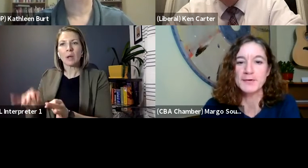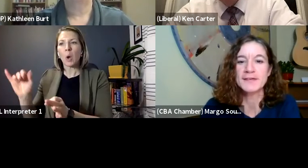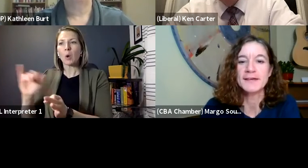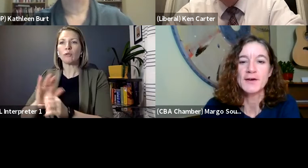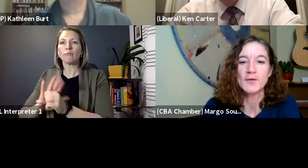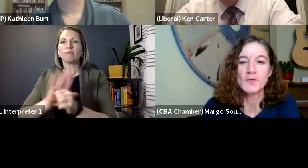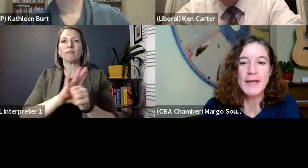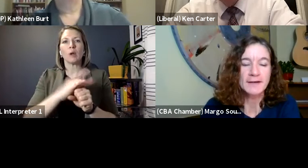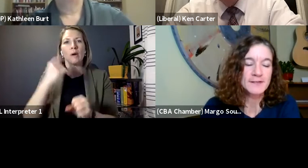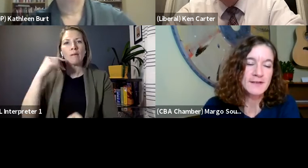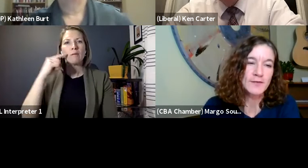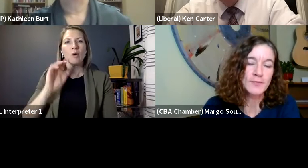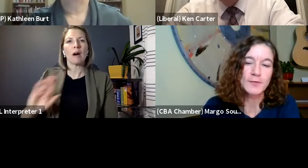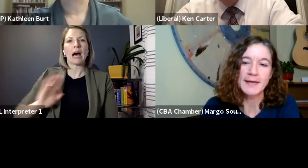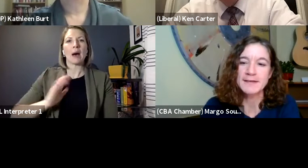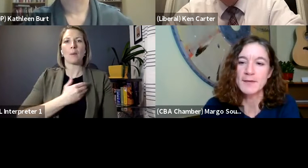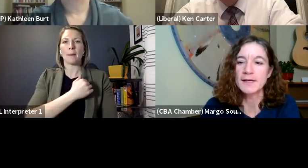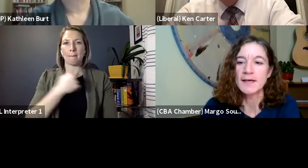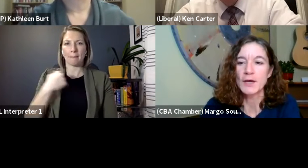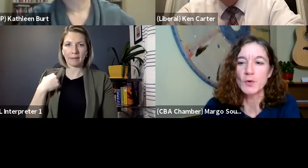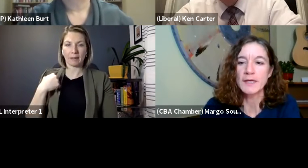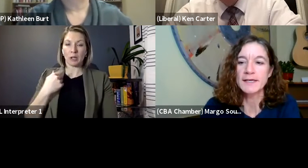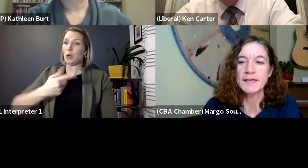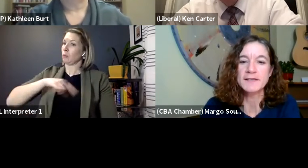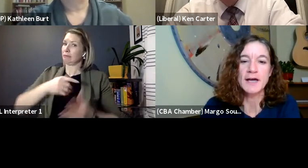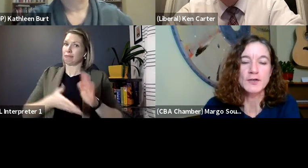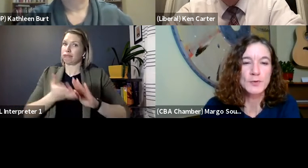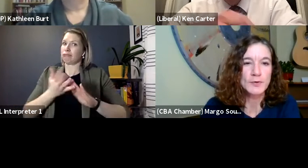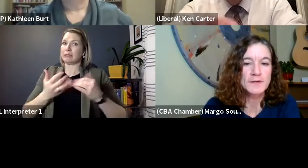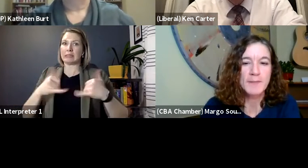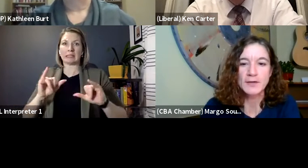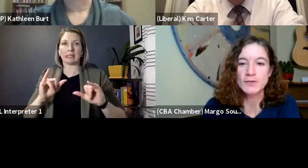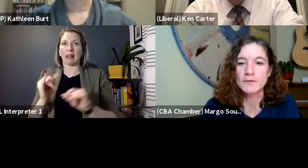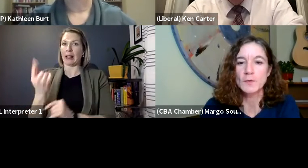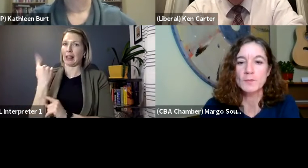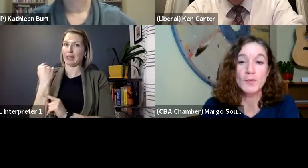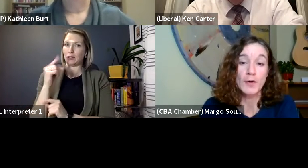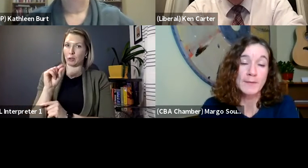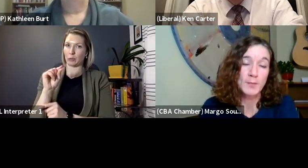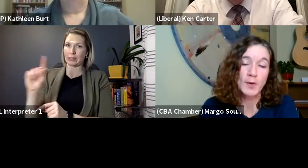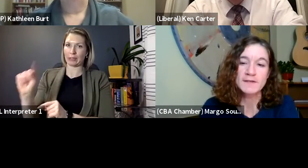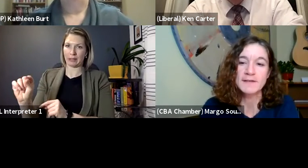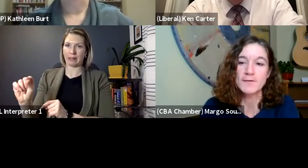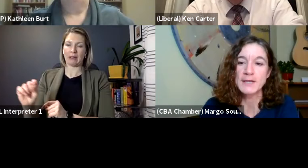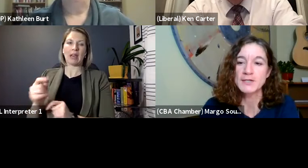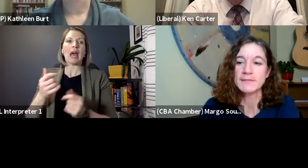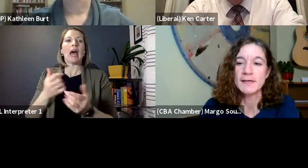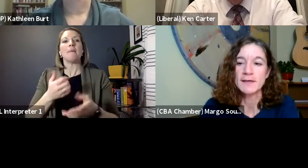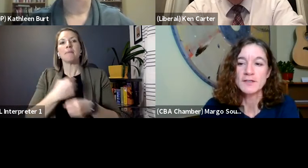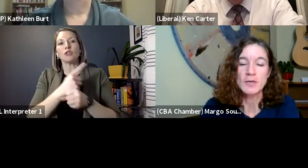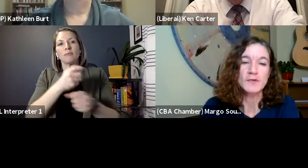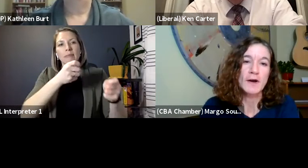of members. We've been active as ever through the pandemic and quick in connecting entrepreneurs and managers with program supports and